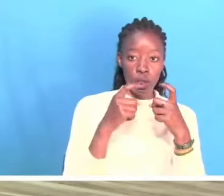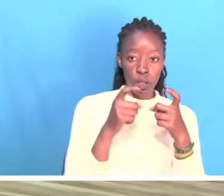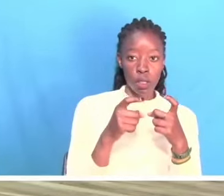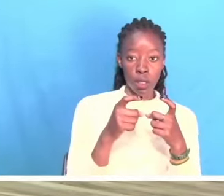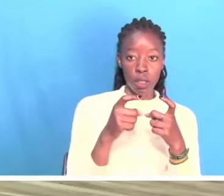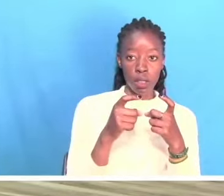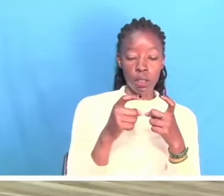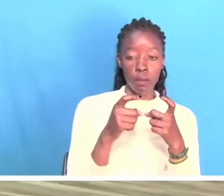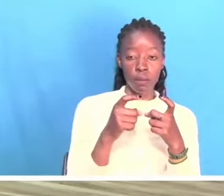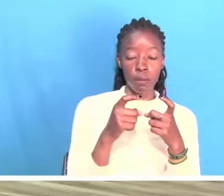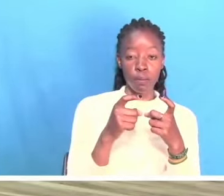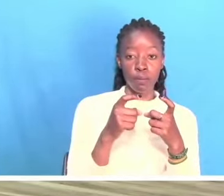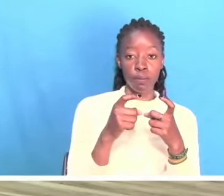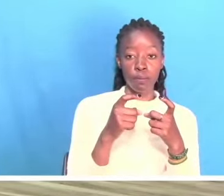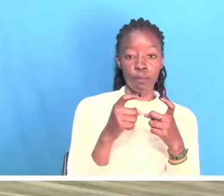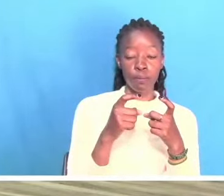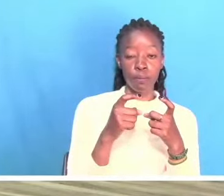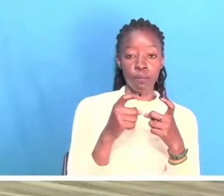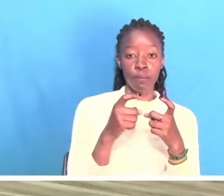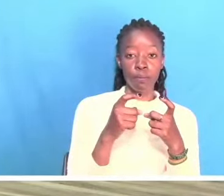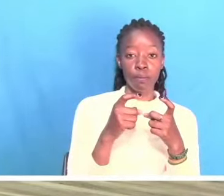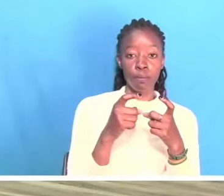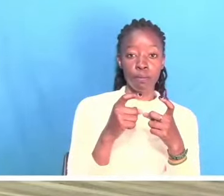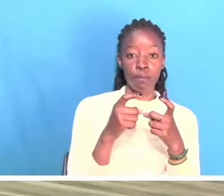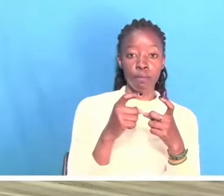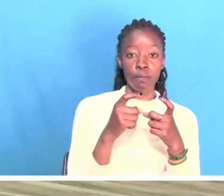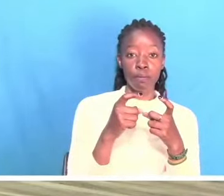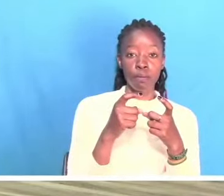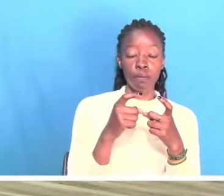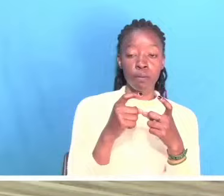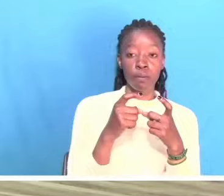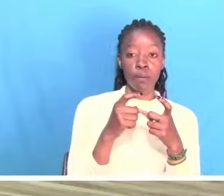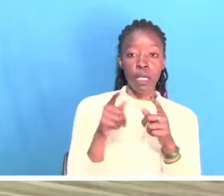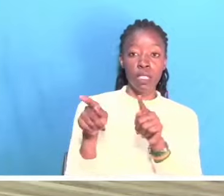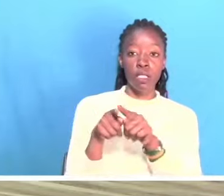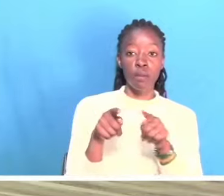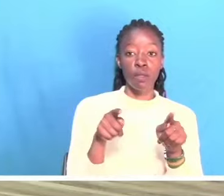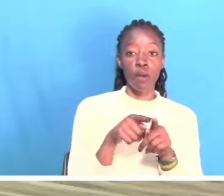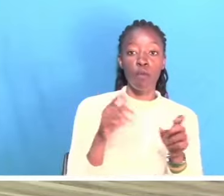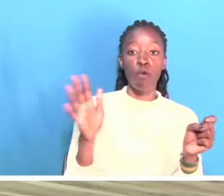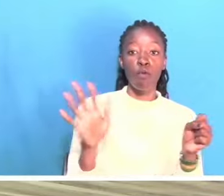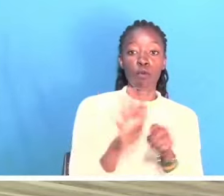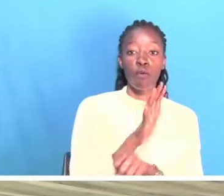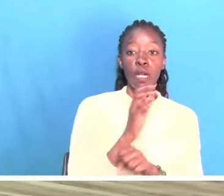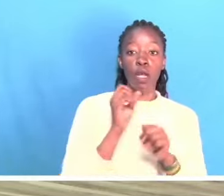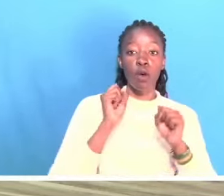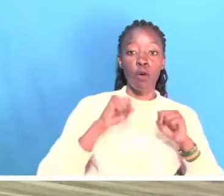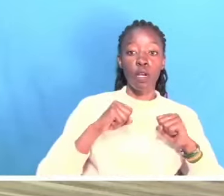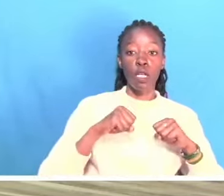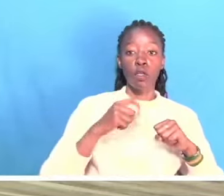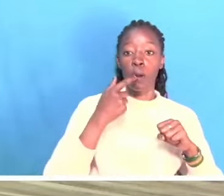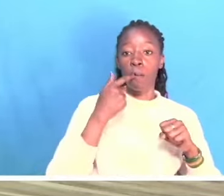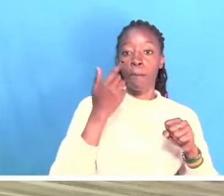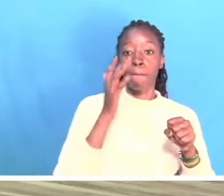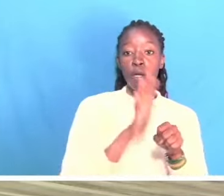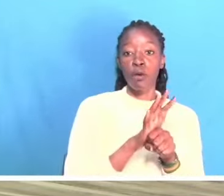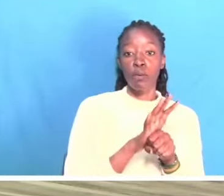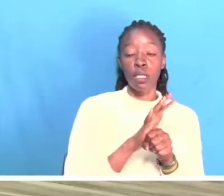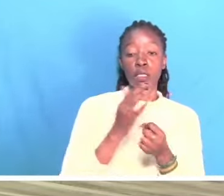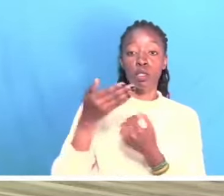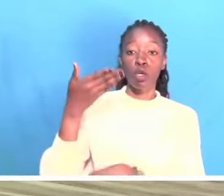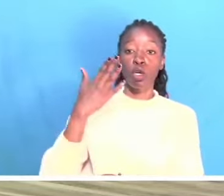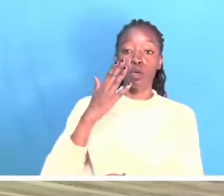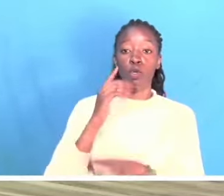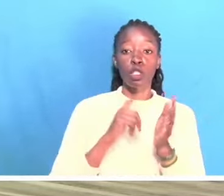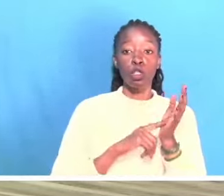let sin go unpunished. But he will also fulfill his covenantal promises. That time, God shall vindicate himself.